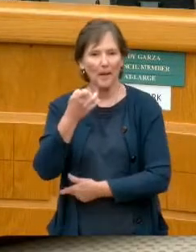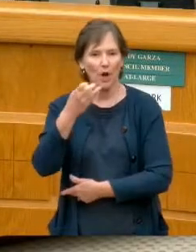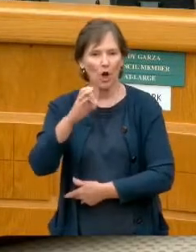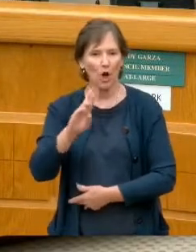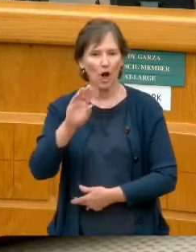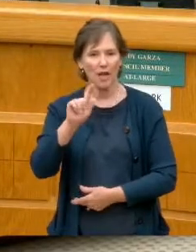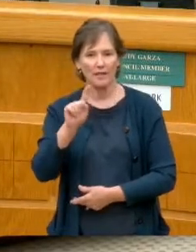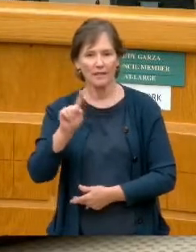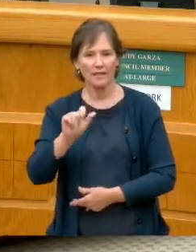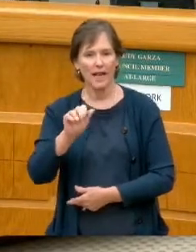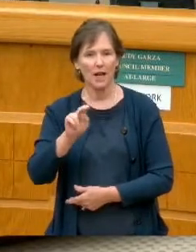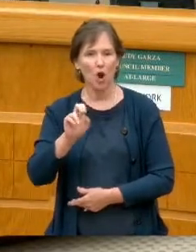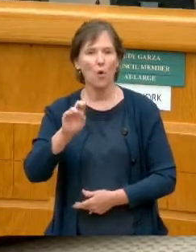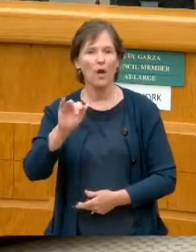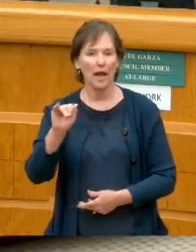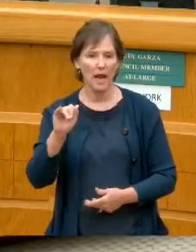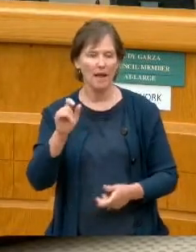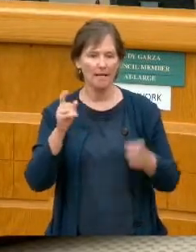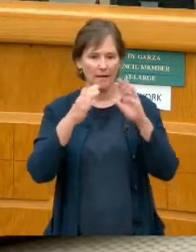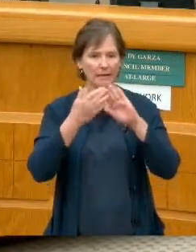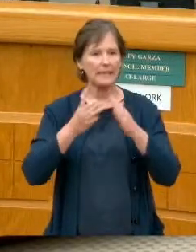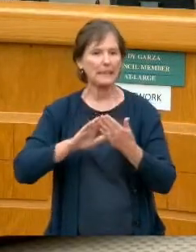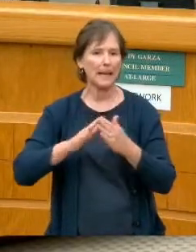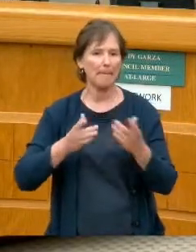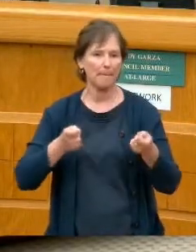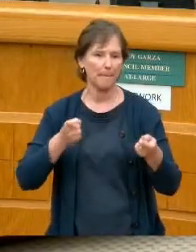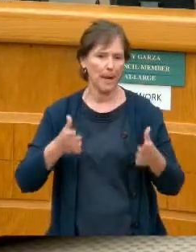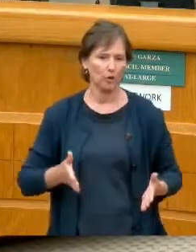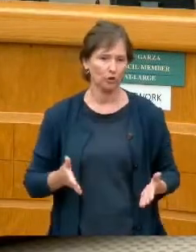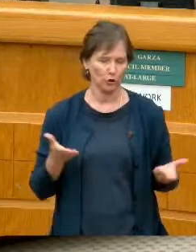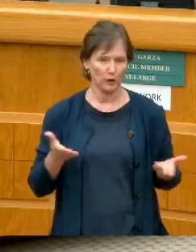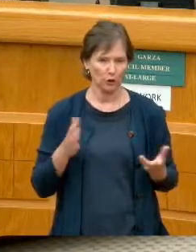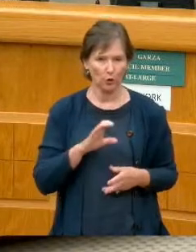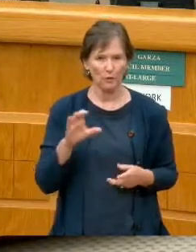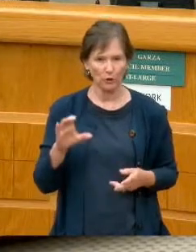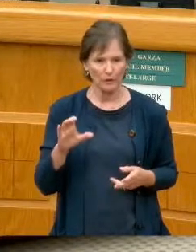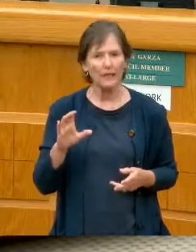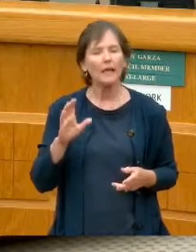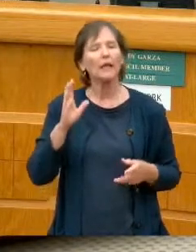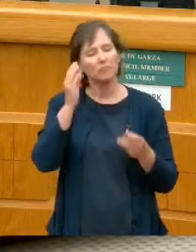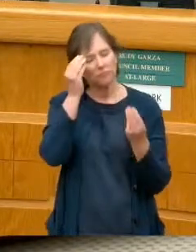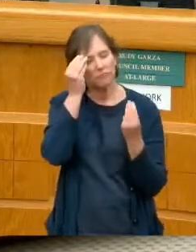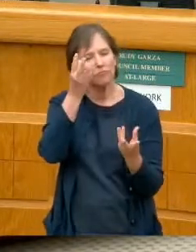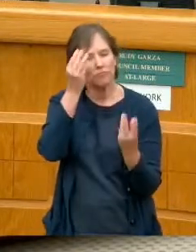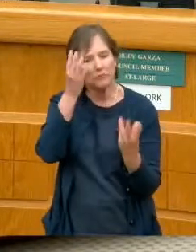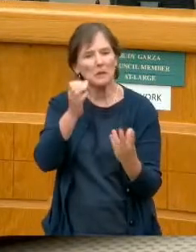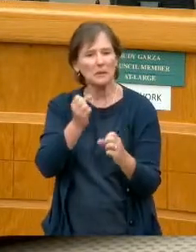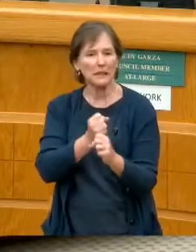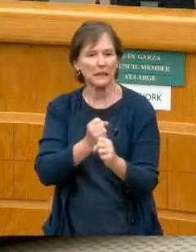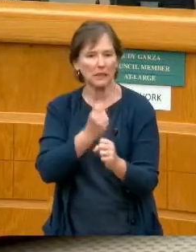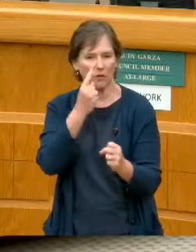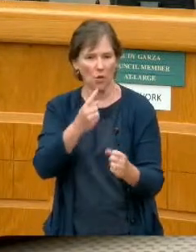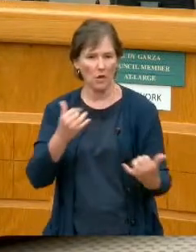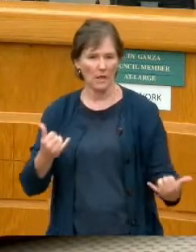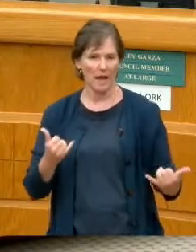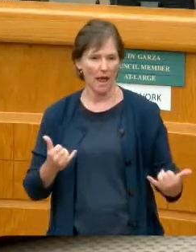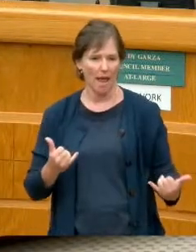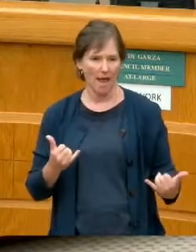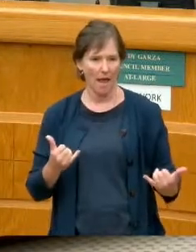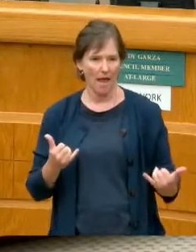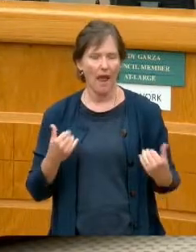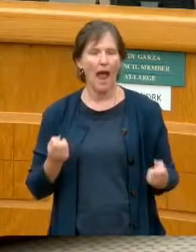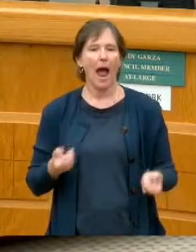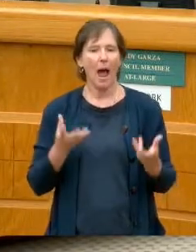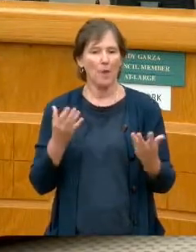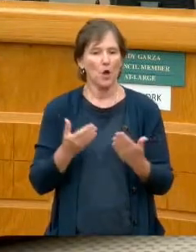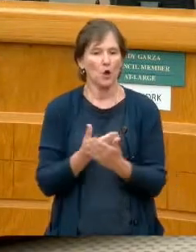Manager, and I'm going to provide you with an update on the statistics for the day, so the number of new cases to report.